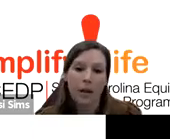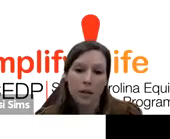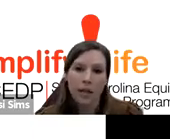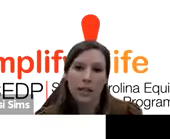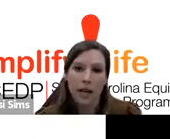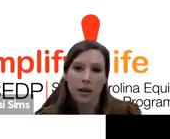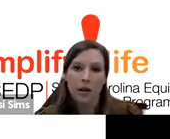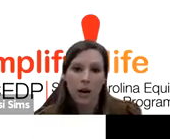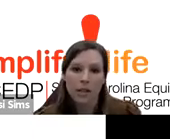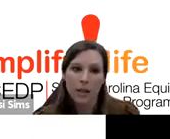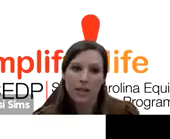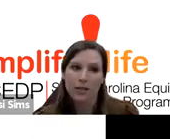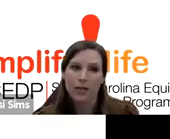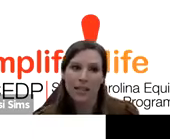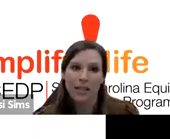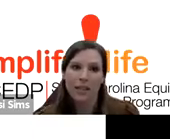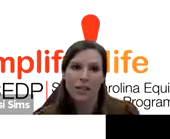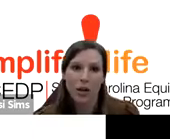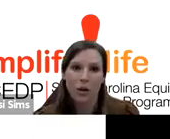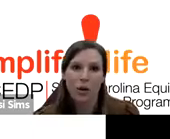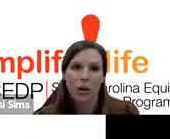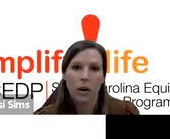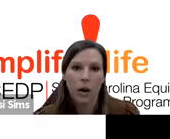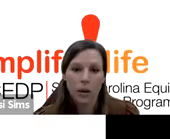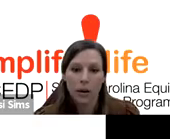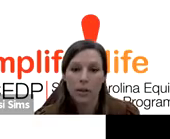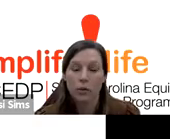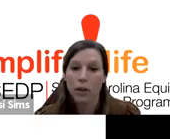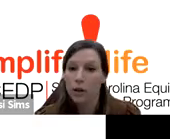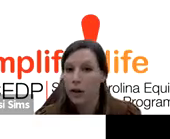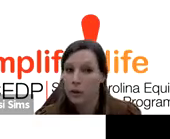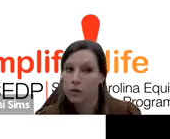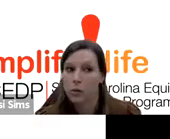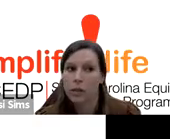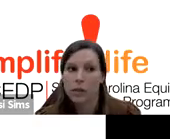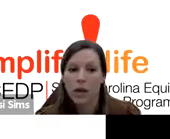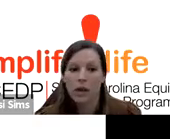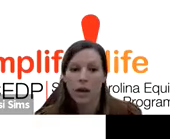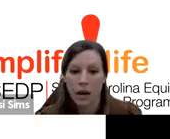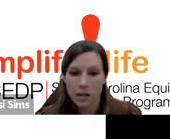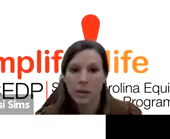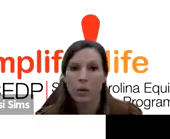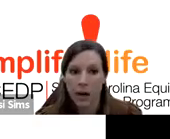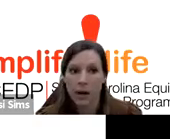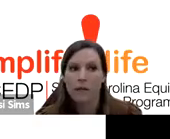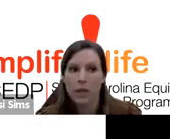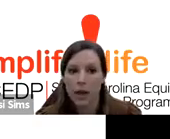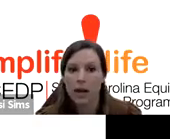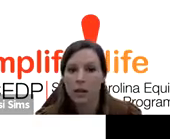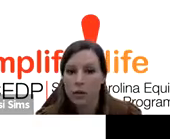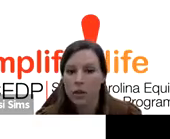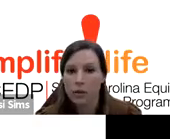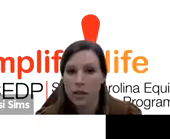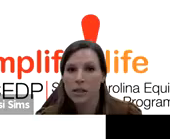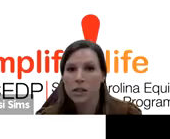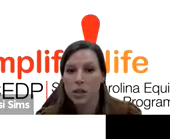back. And those, like I said, are expensive devices. So our program is a really great resource to be aware of, so that